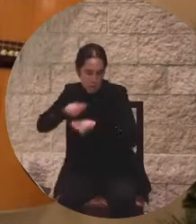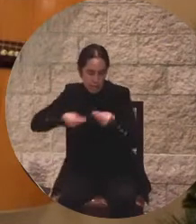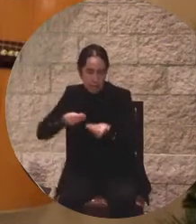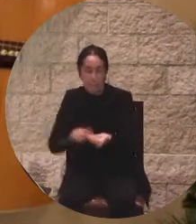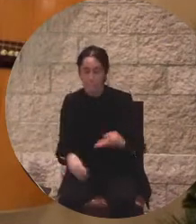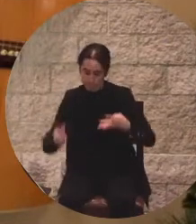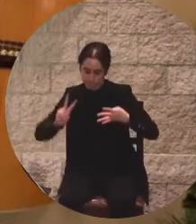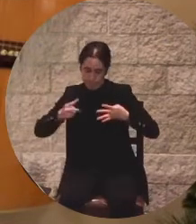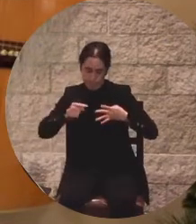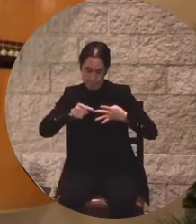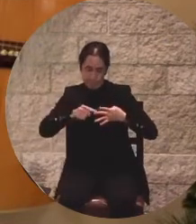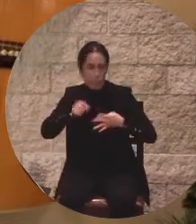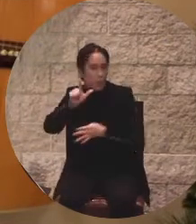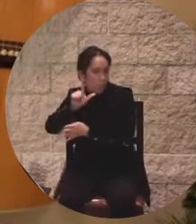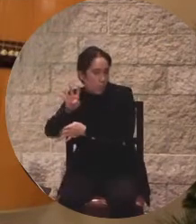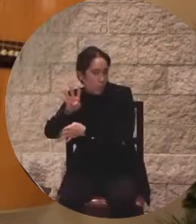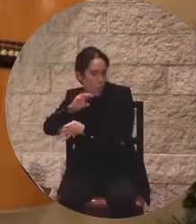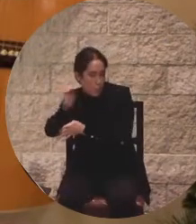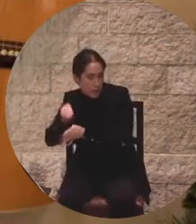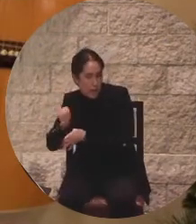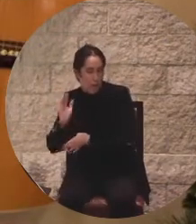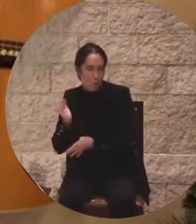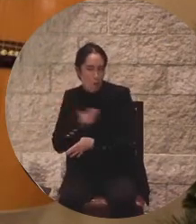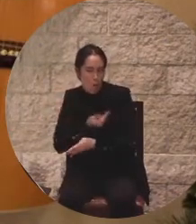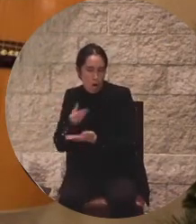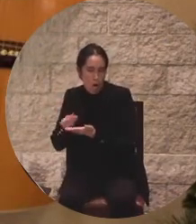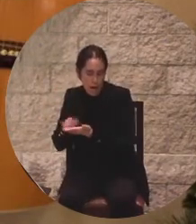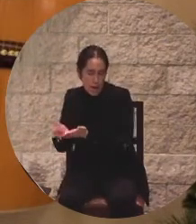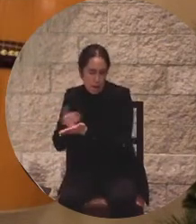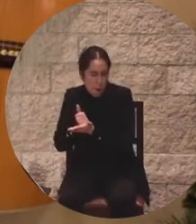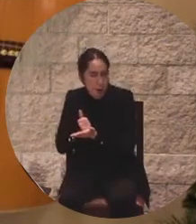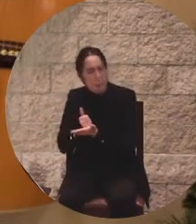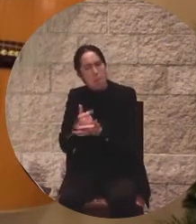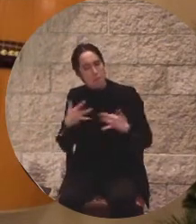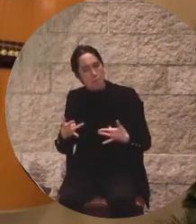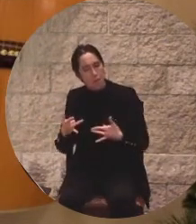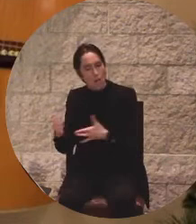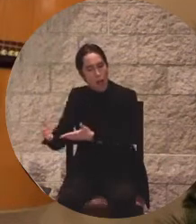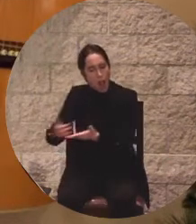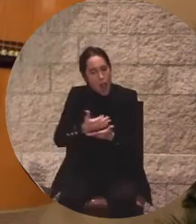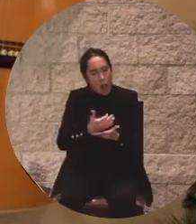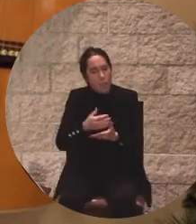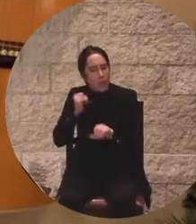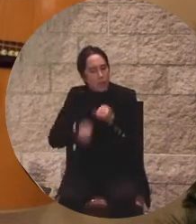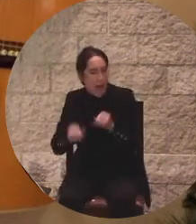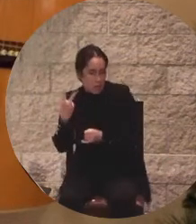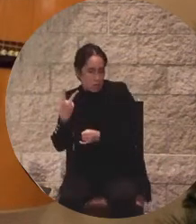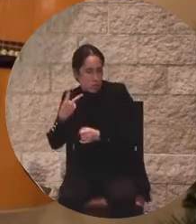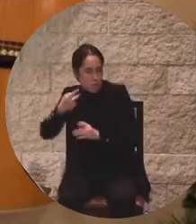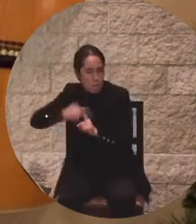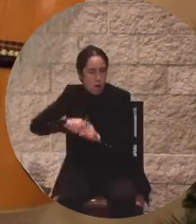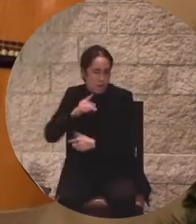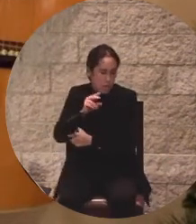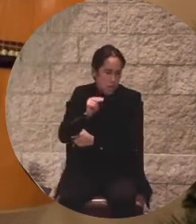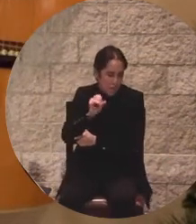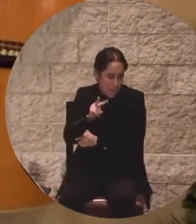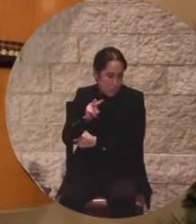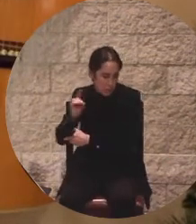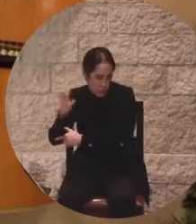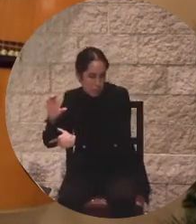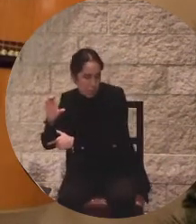about 24% of our income on average comes in the last 2 months of the year, November and December.